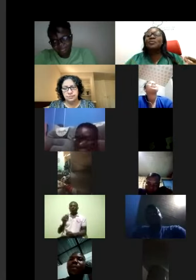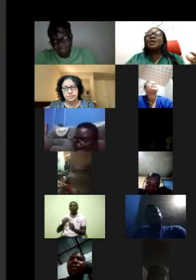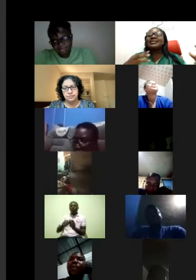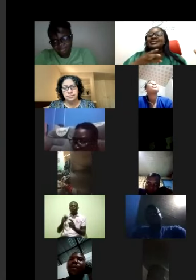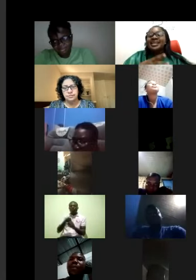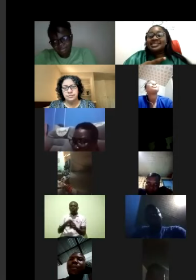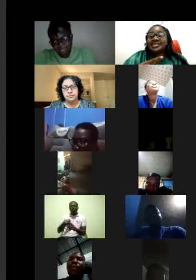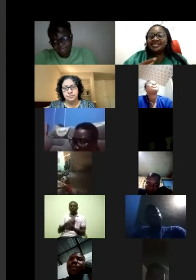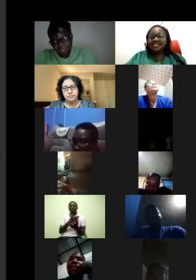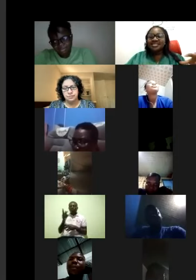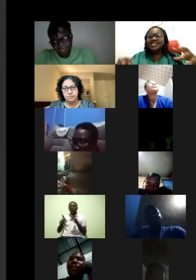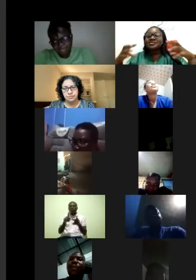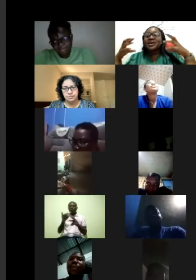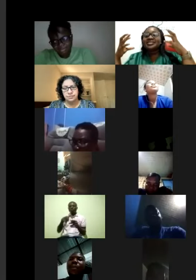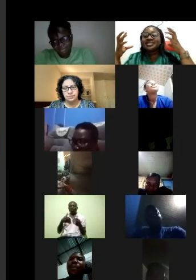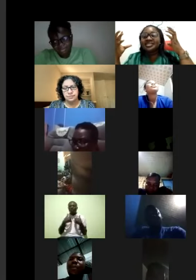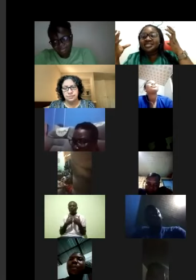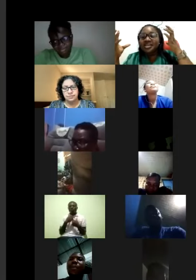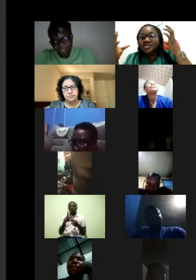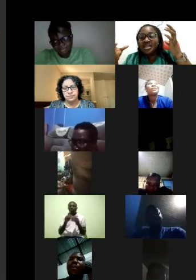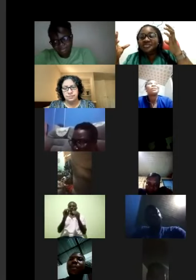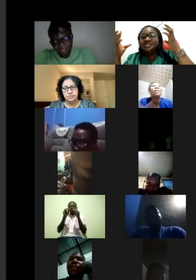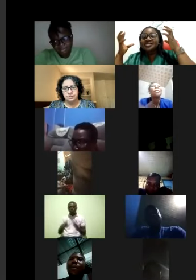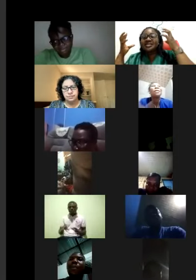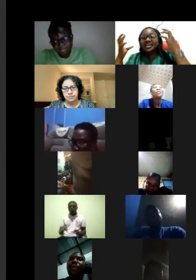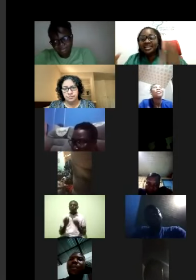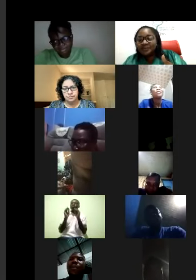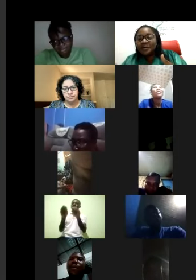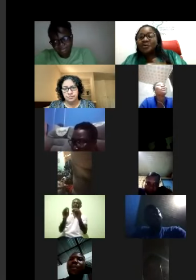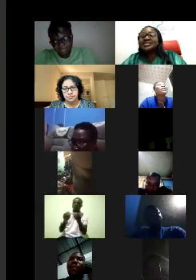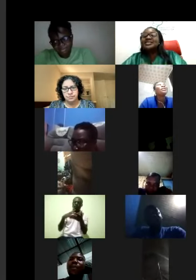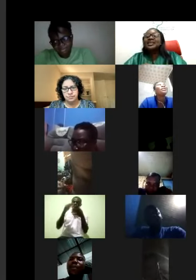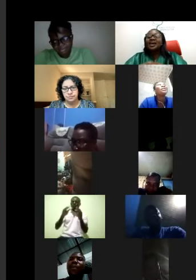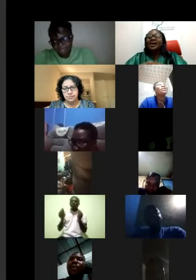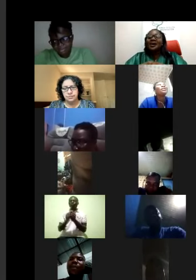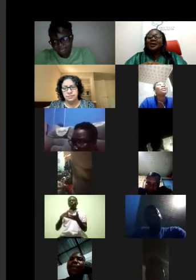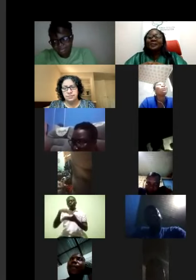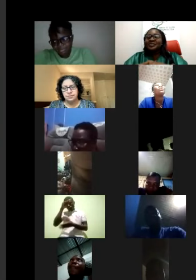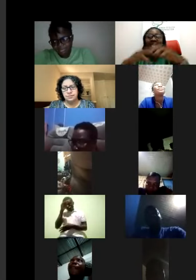in people who are dyslexic, teachers who are teaching students with learning difficulties,